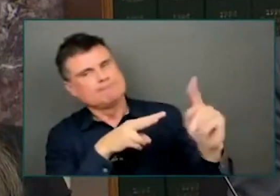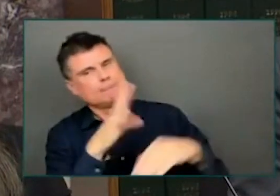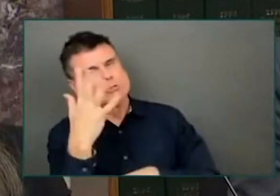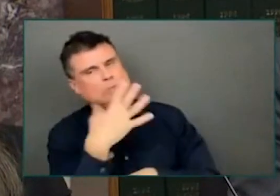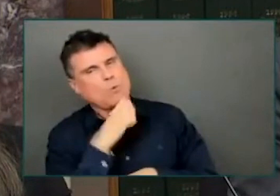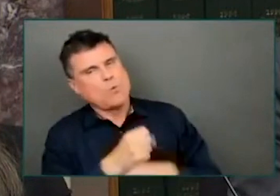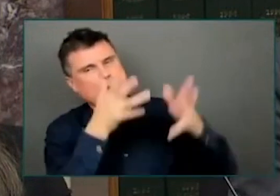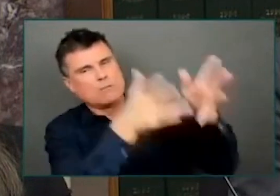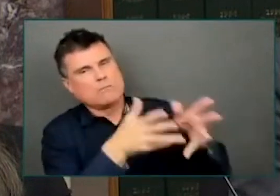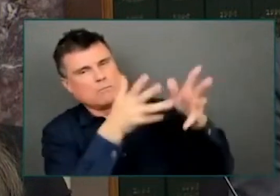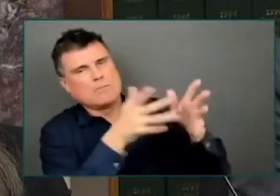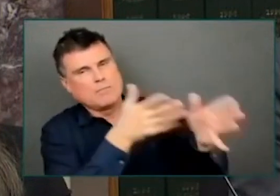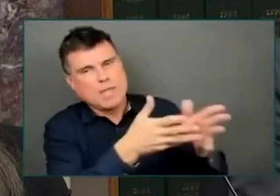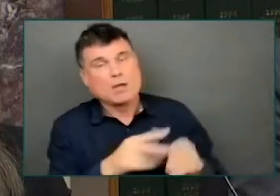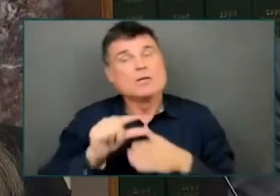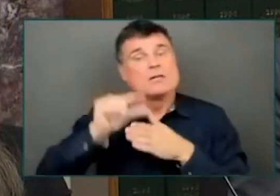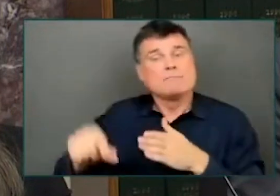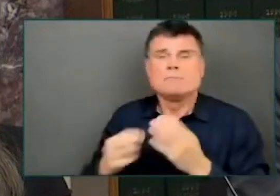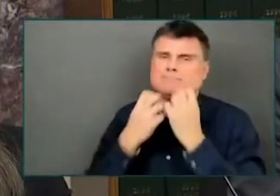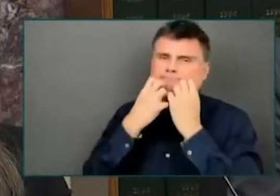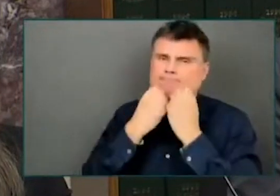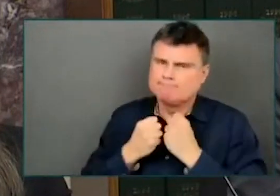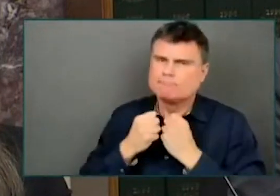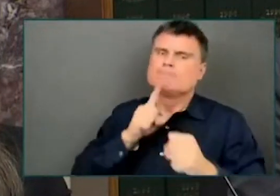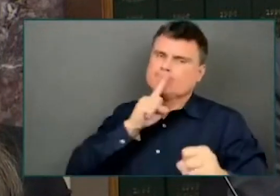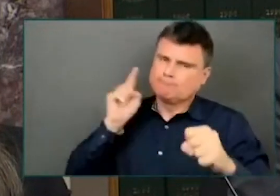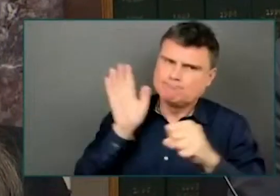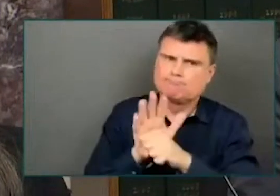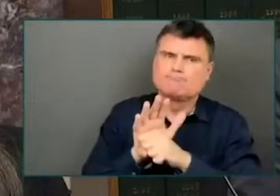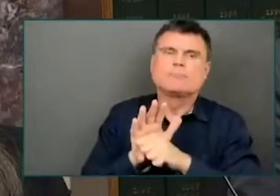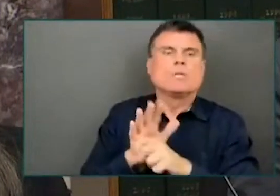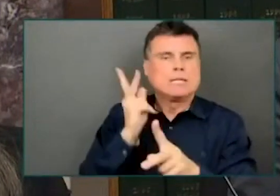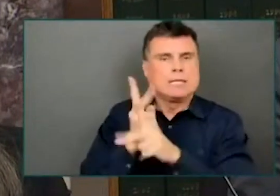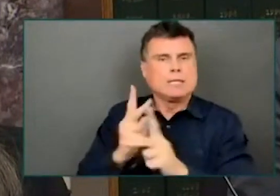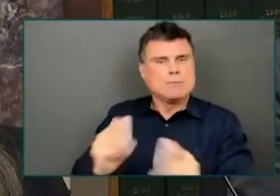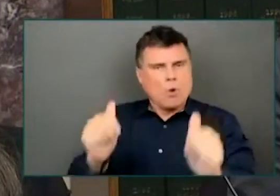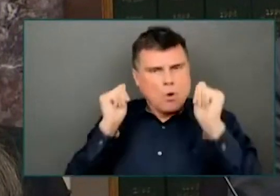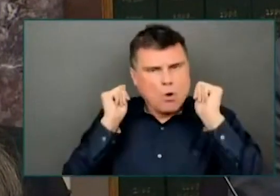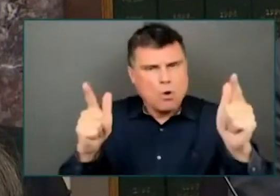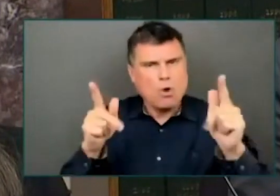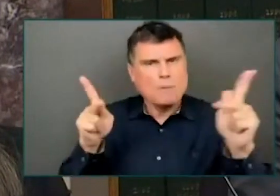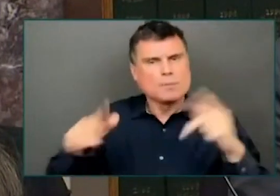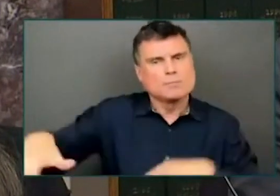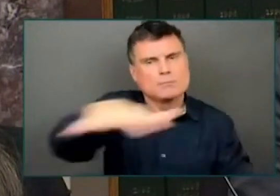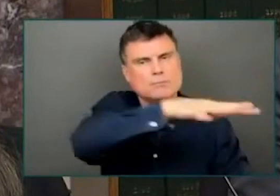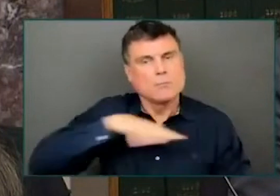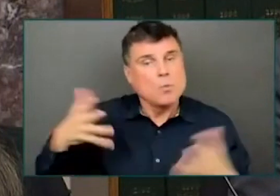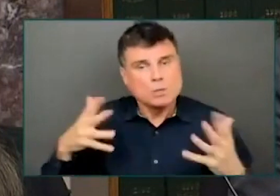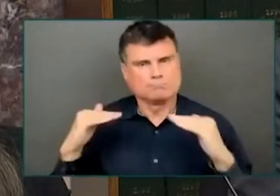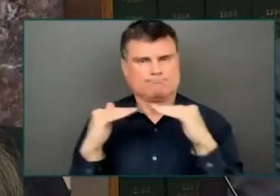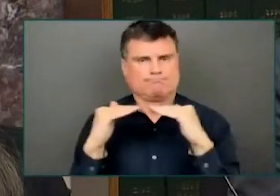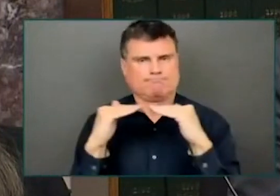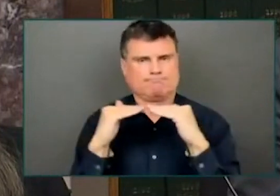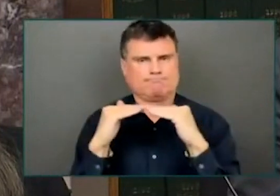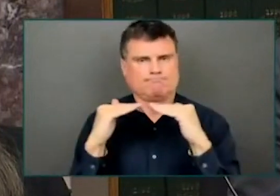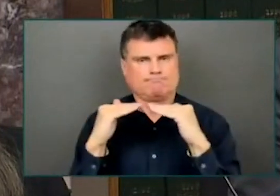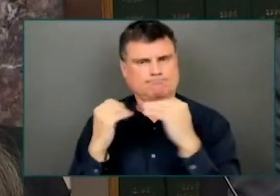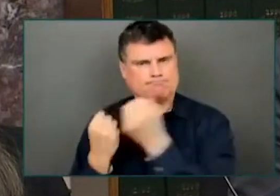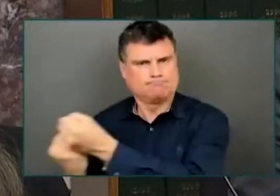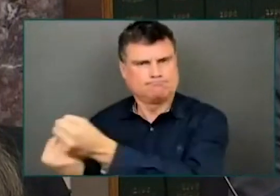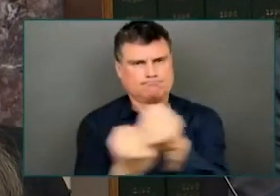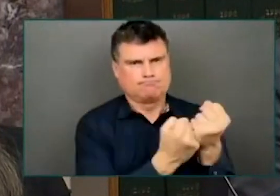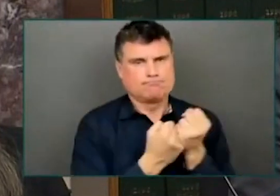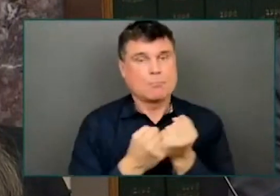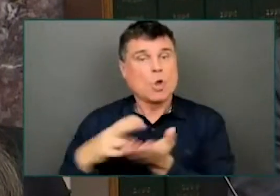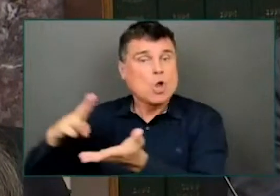Budget 2022 delivers $185 million over 3 years to support affected forest workers and contractors, industry,